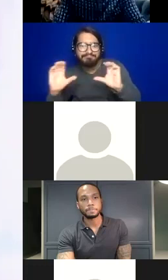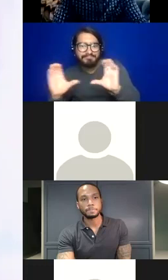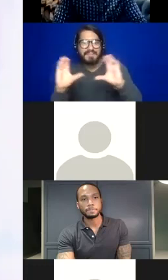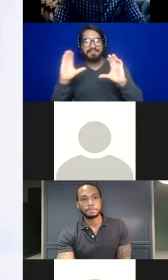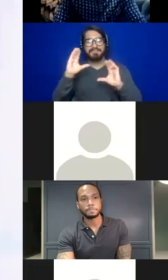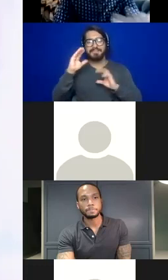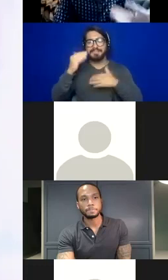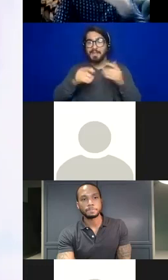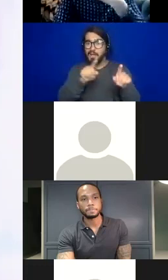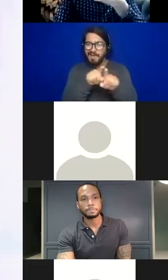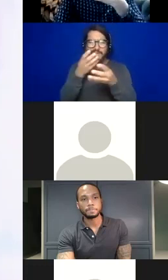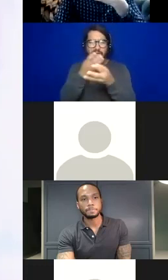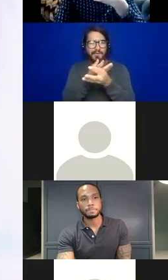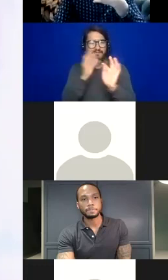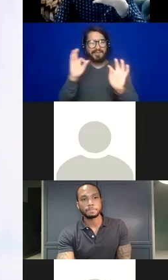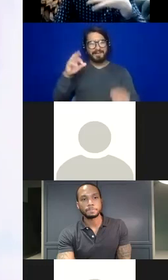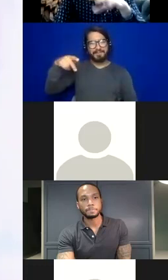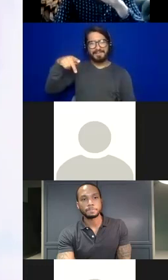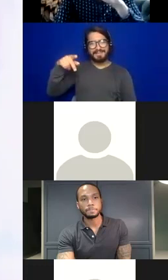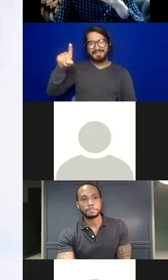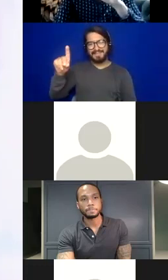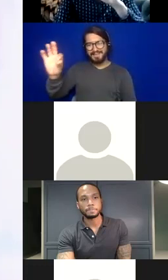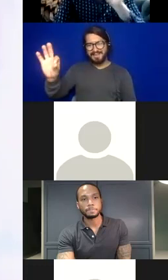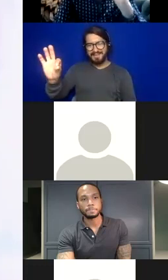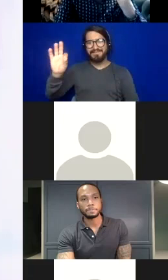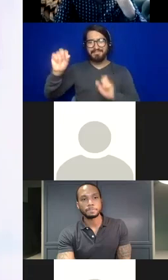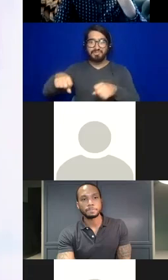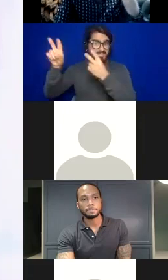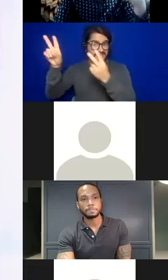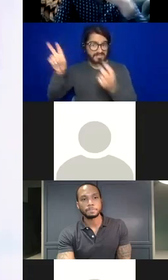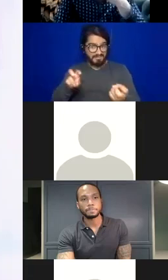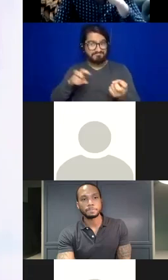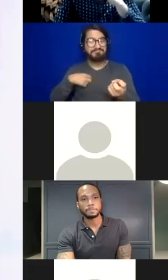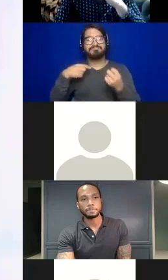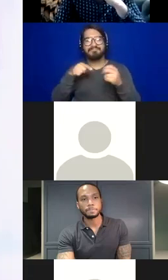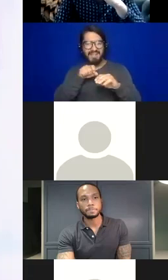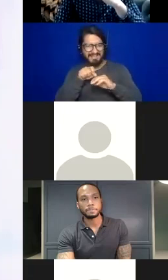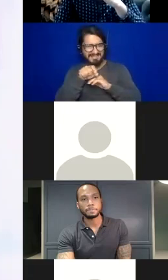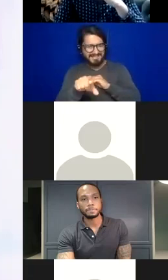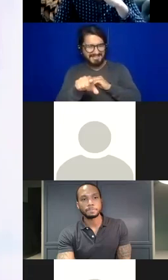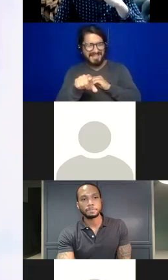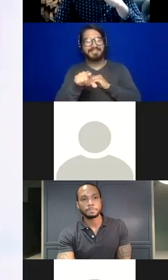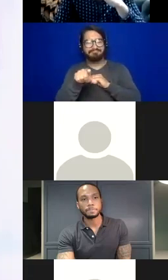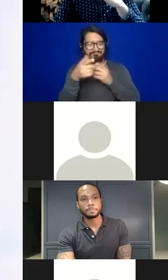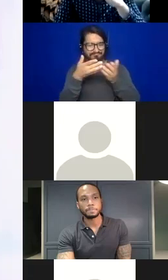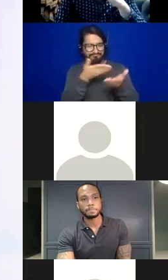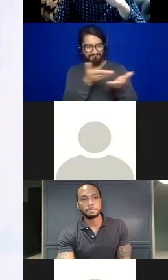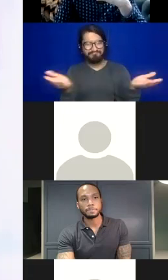a free PDF of it online that and I linked to that on the handout as well.